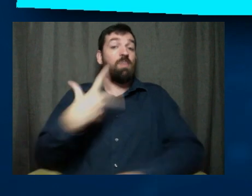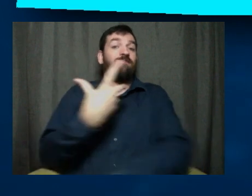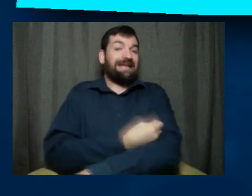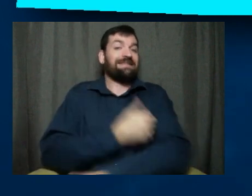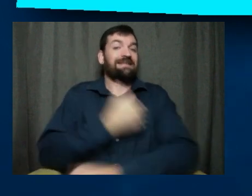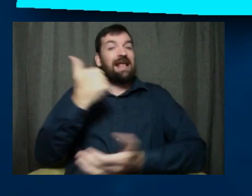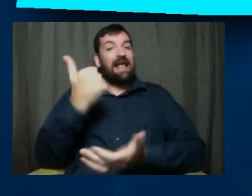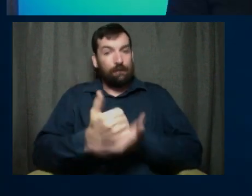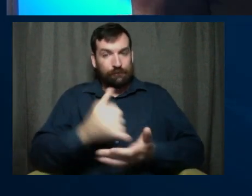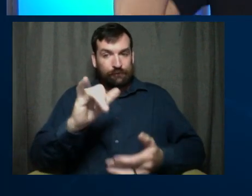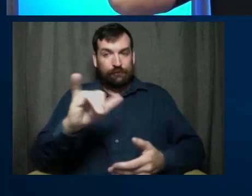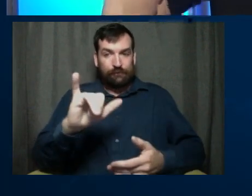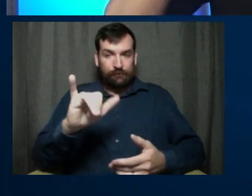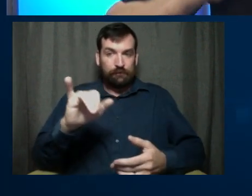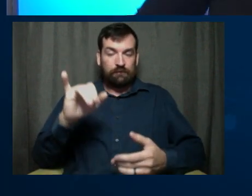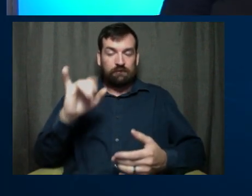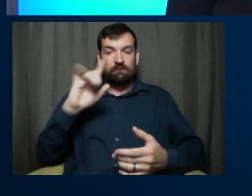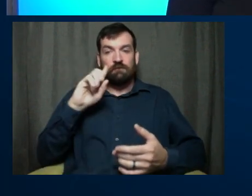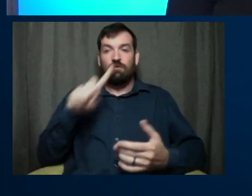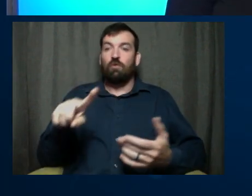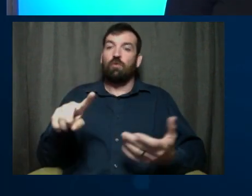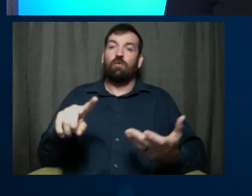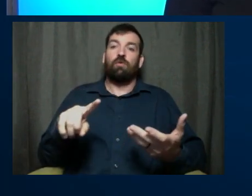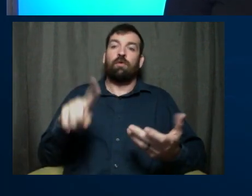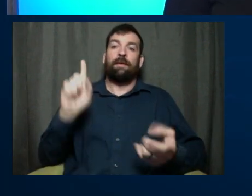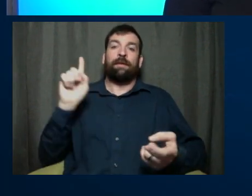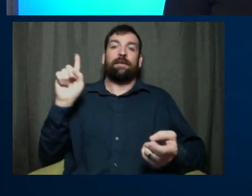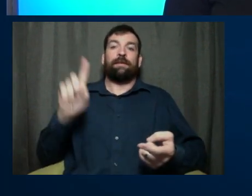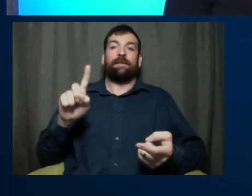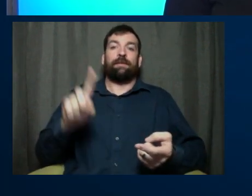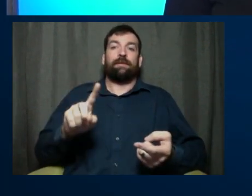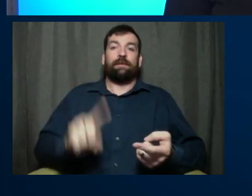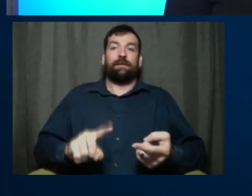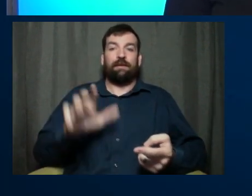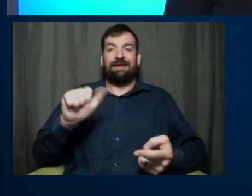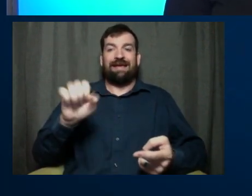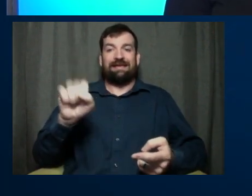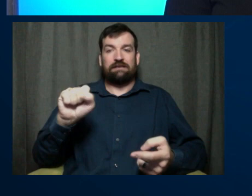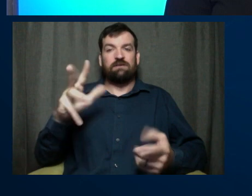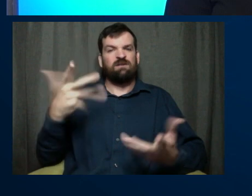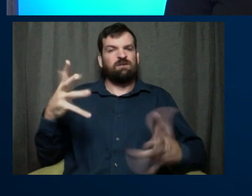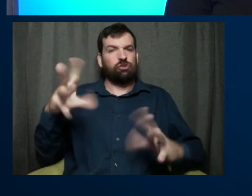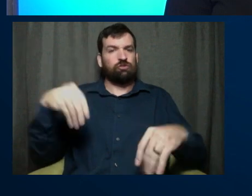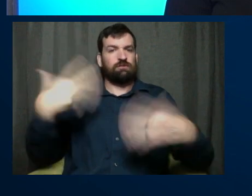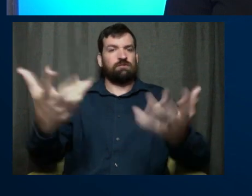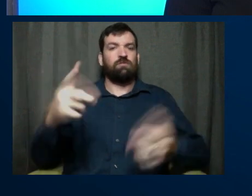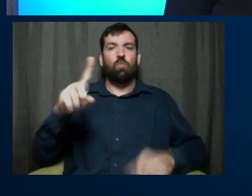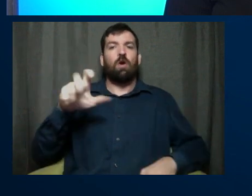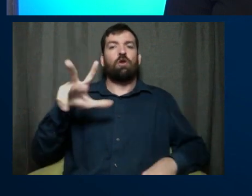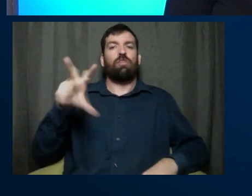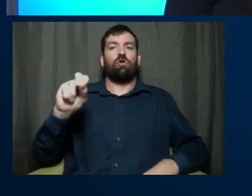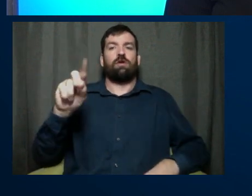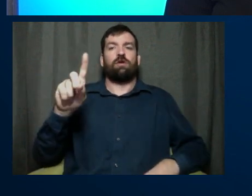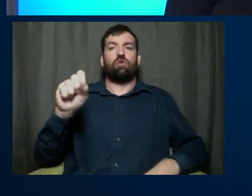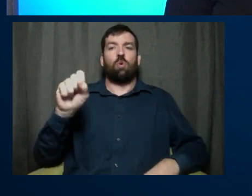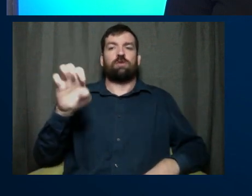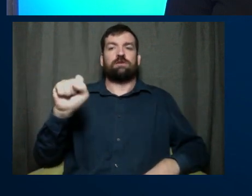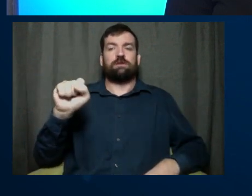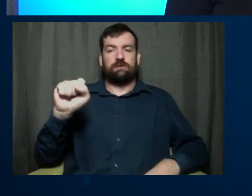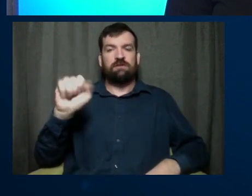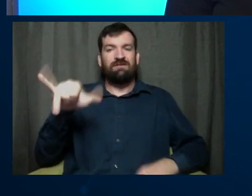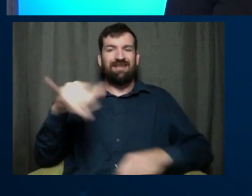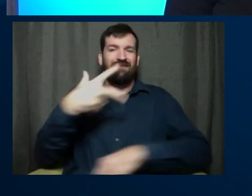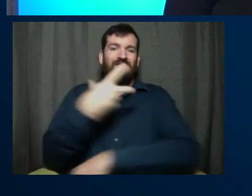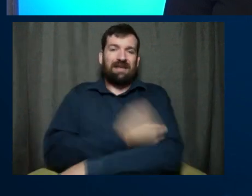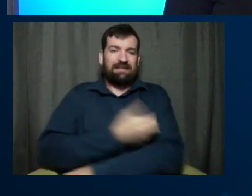well towards going to decreasing those cases. We have given about 130 doses of Jynneos vaccine here at the